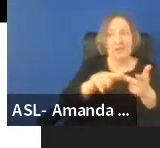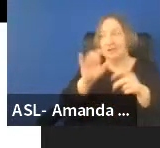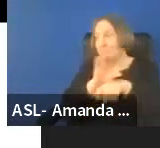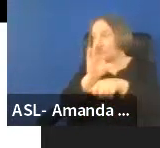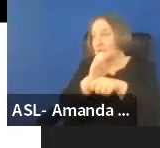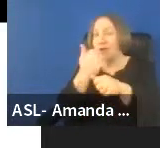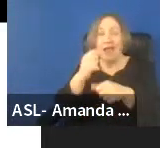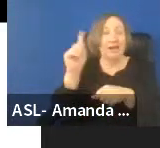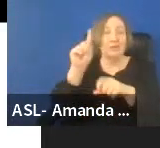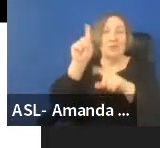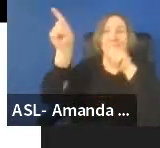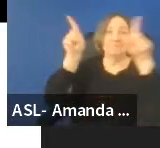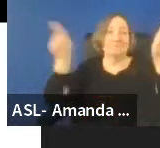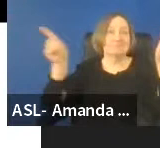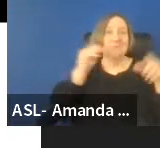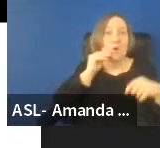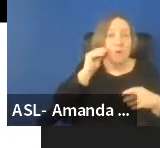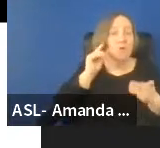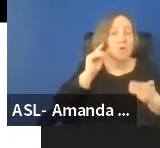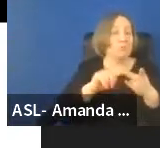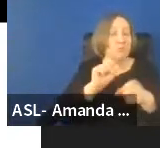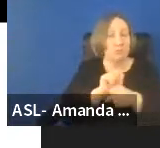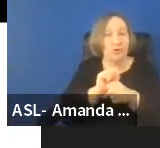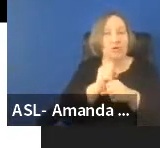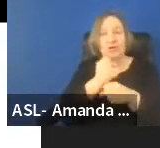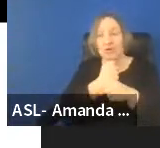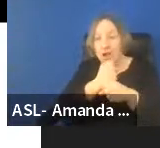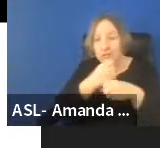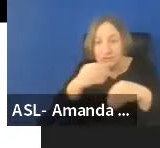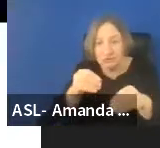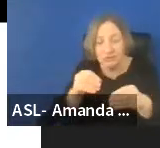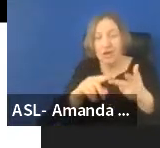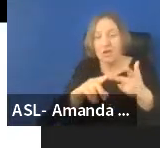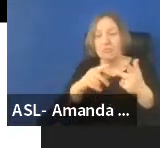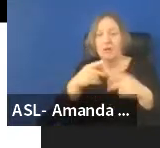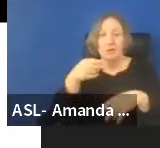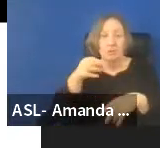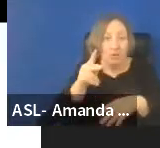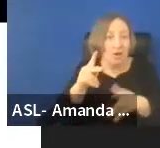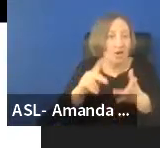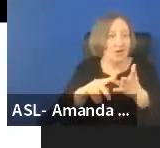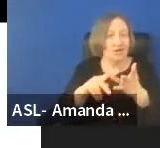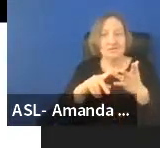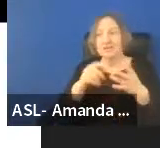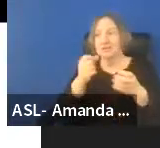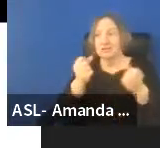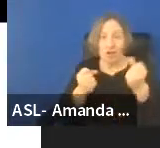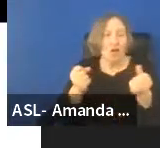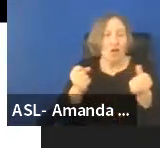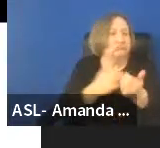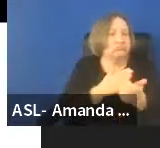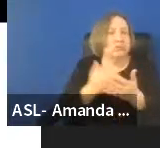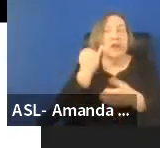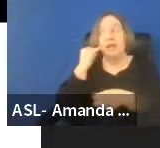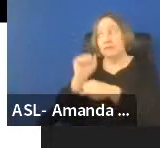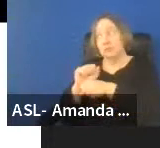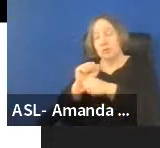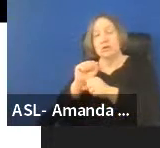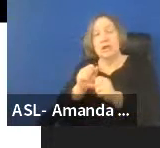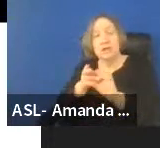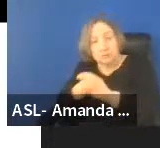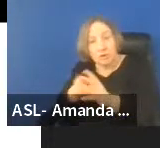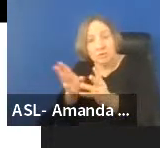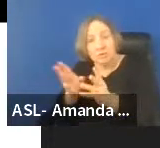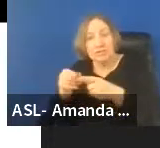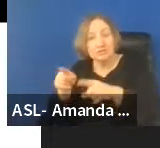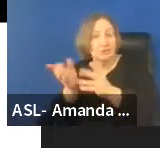anywhere, including home, work, a coffee shop, a park, or their car. If they are at work, they can join the meeting on